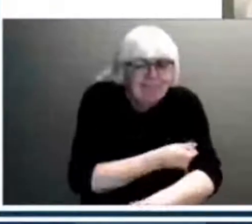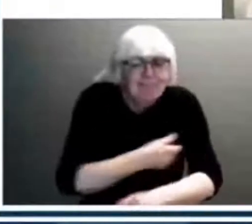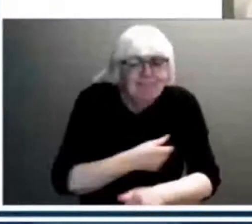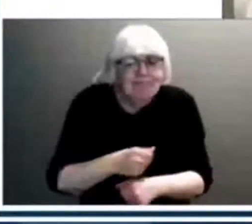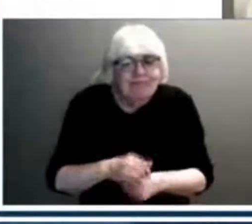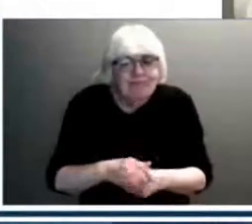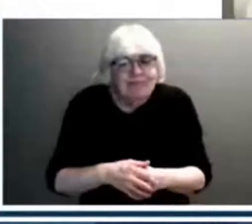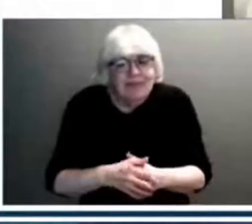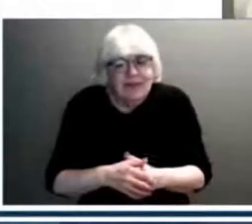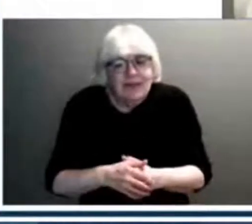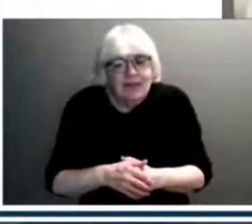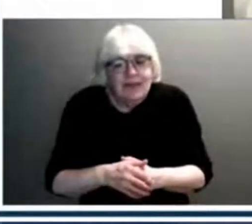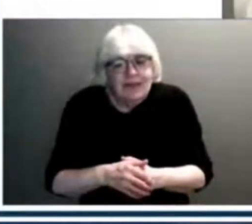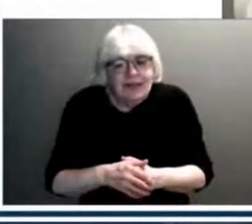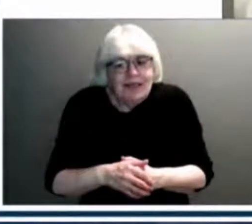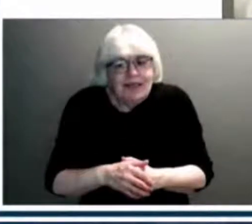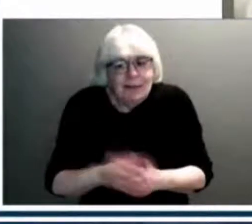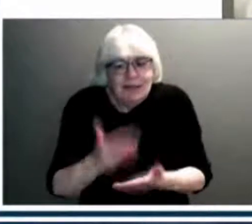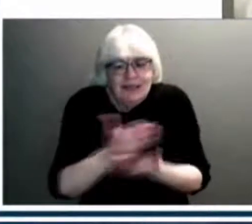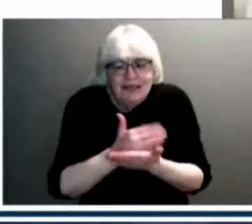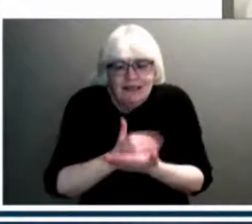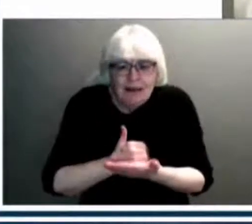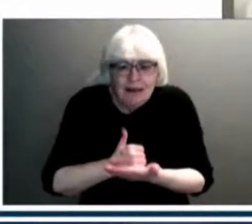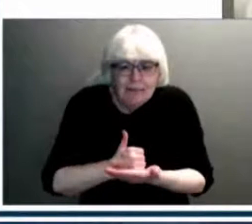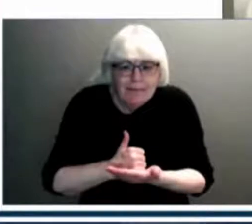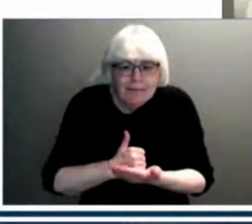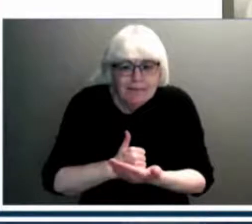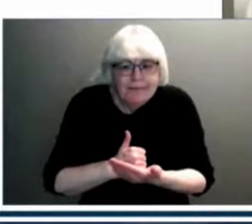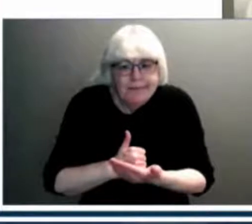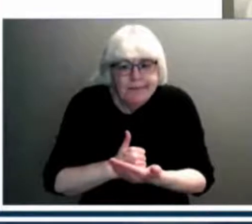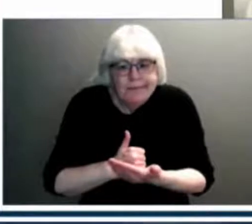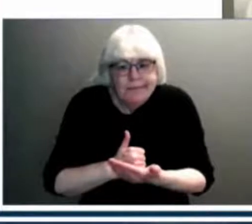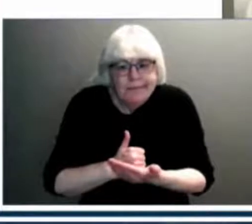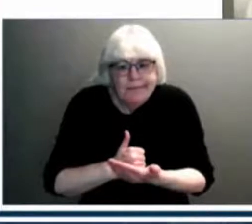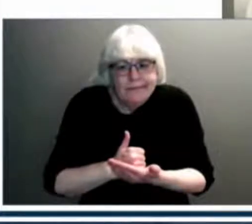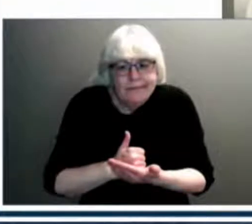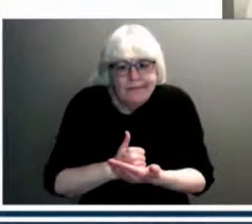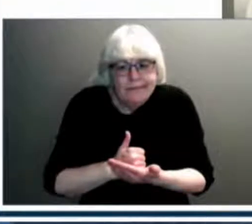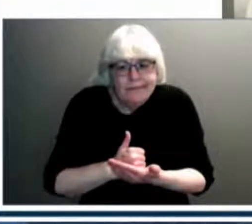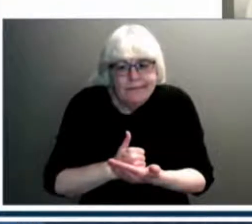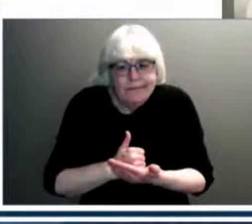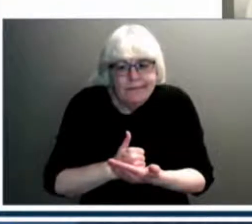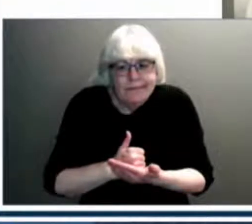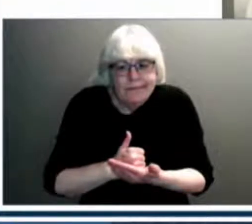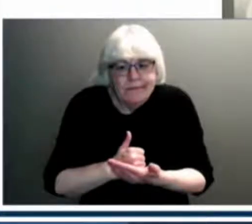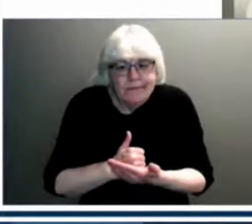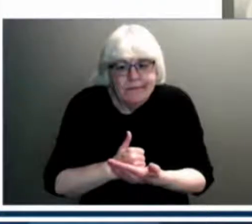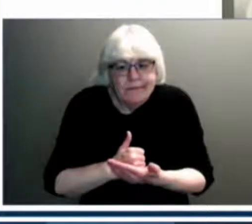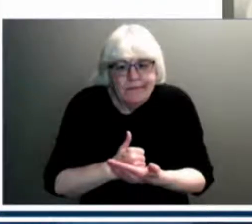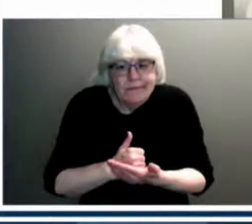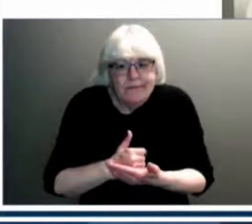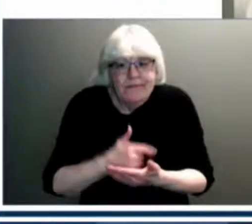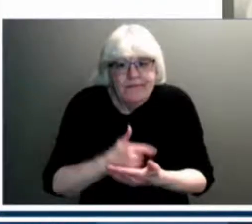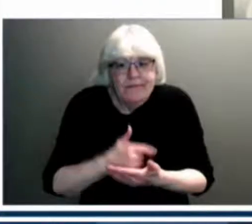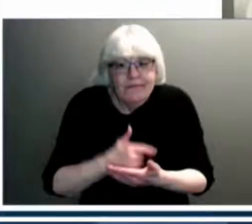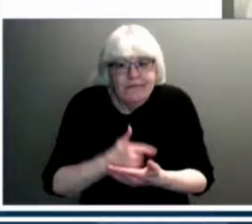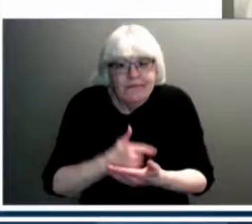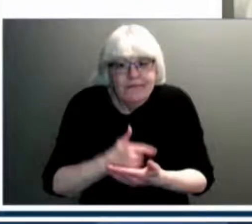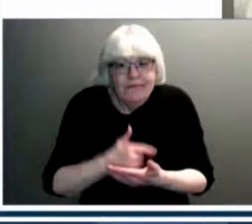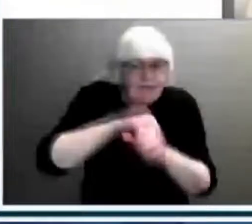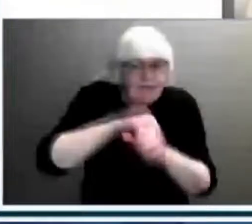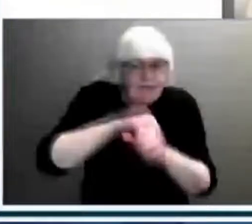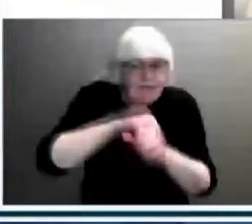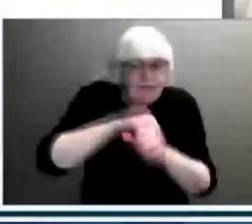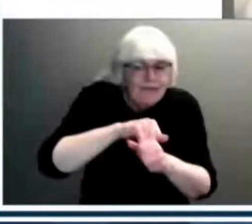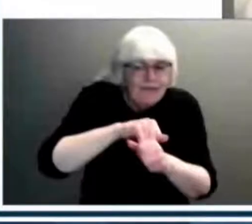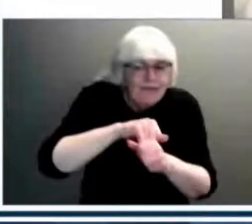Some are flat out being refused to be given vaccinations at both pharmacy clinics as well as the IWK vaccination clinic,